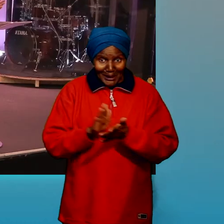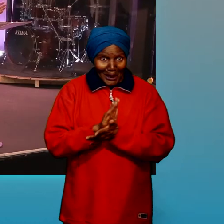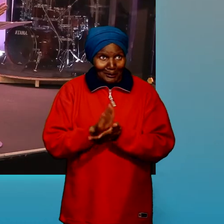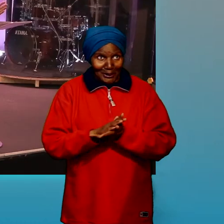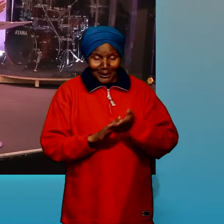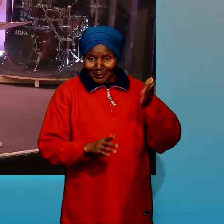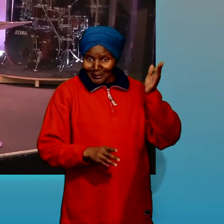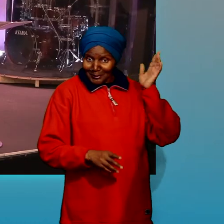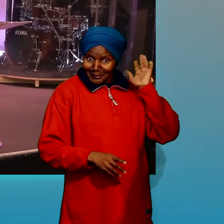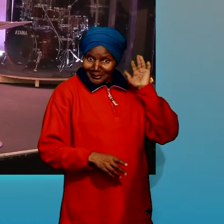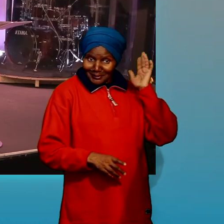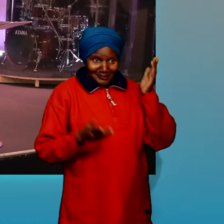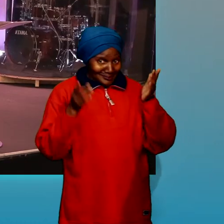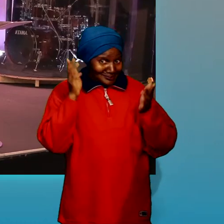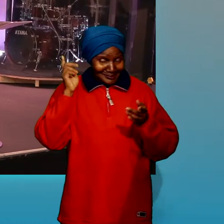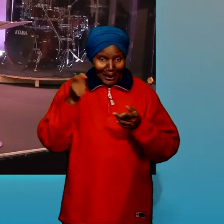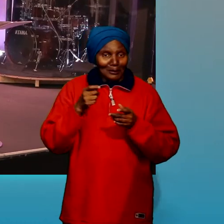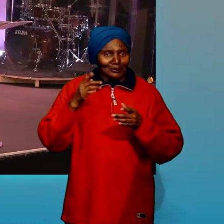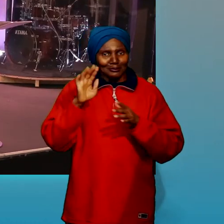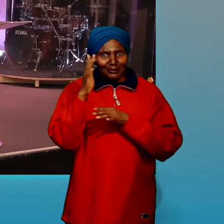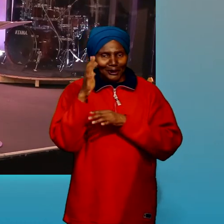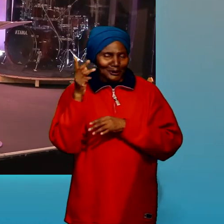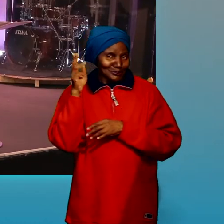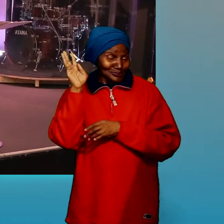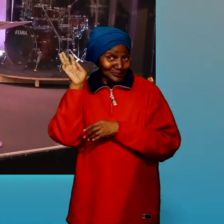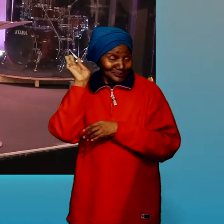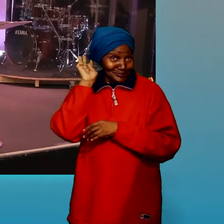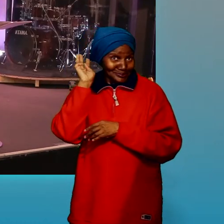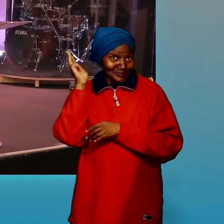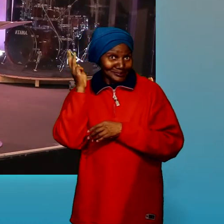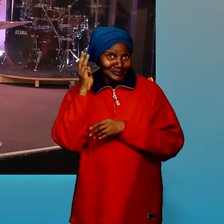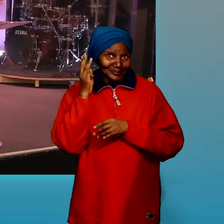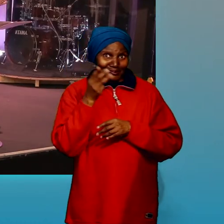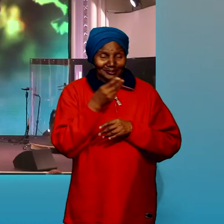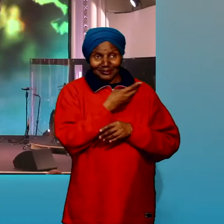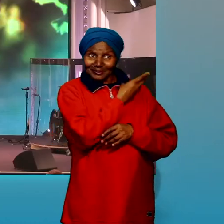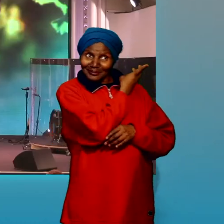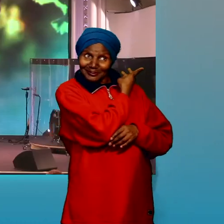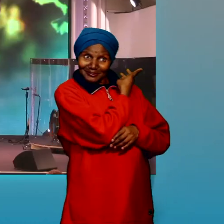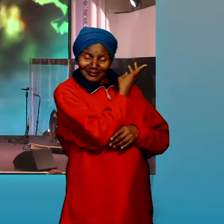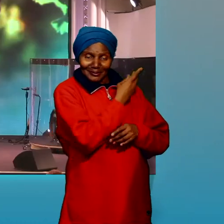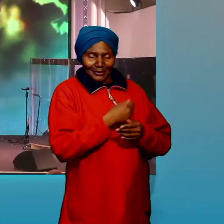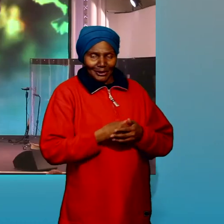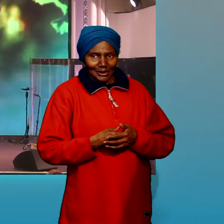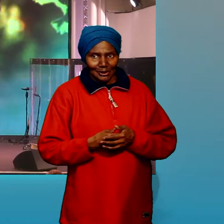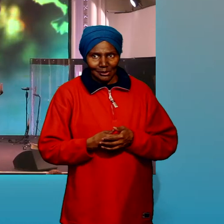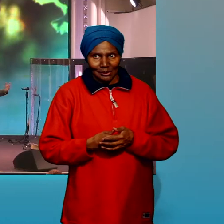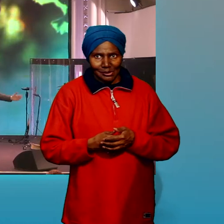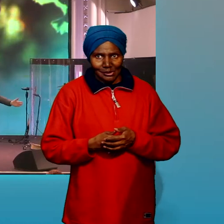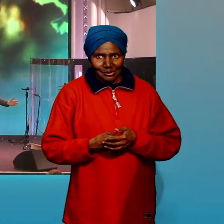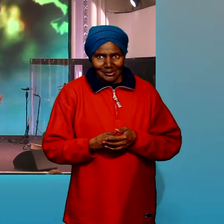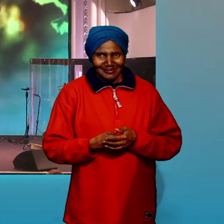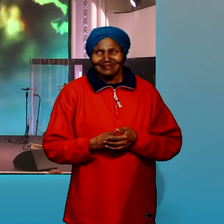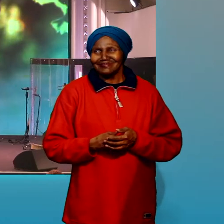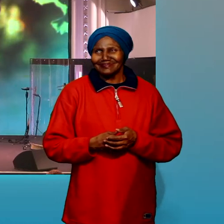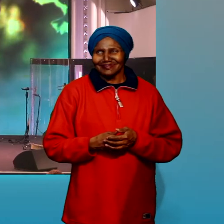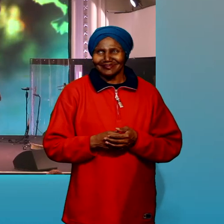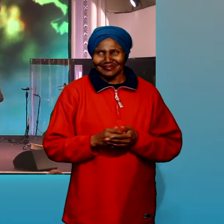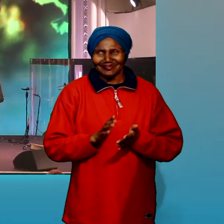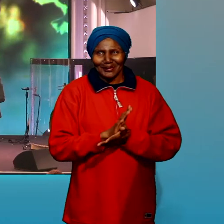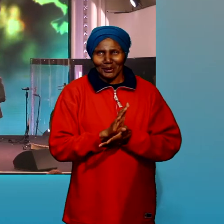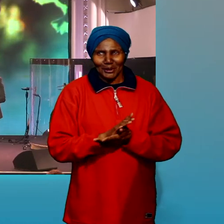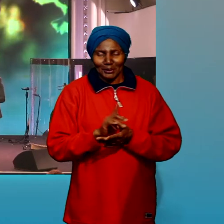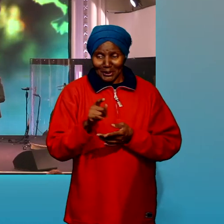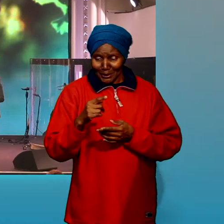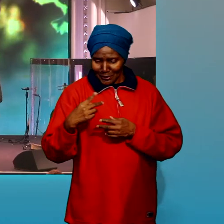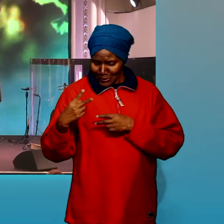like, I don't have a choice at this point. So yes, I'm happy. But they cut off more than you